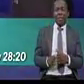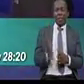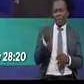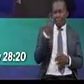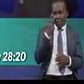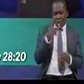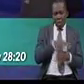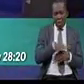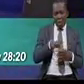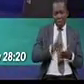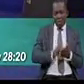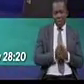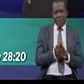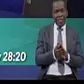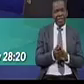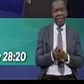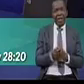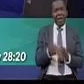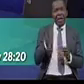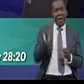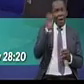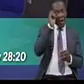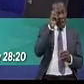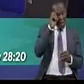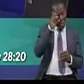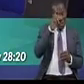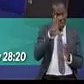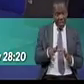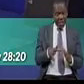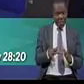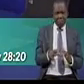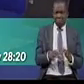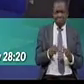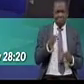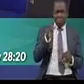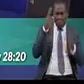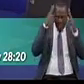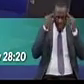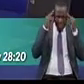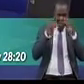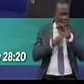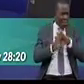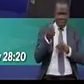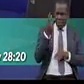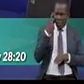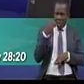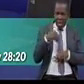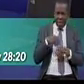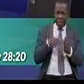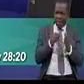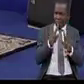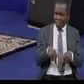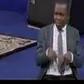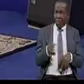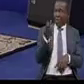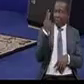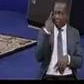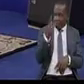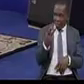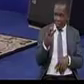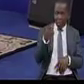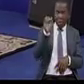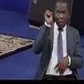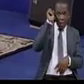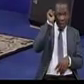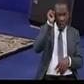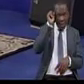the Lord performed. He didn't look at the magicians. He looked at his God, as seeing him who is invisible.